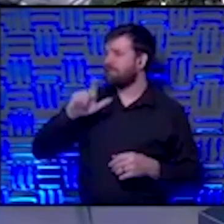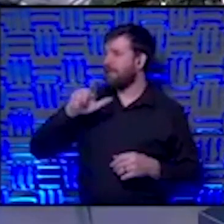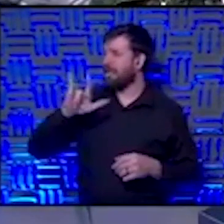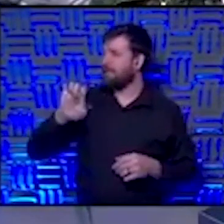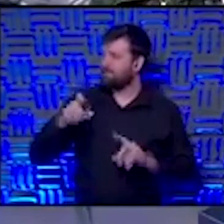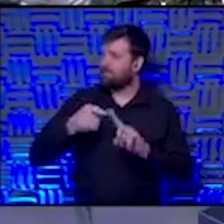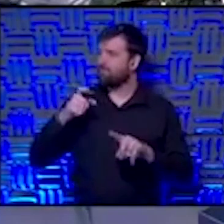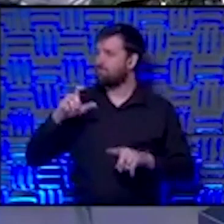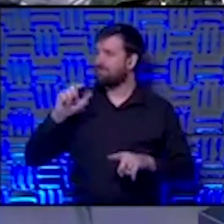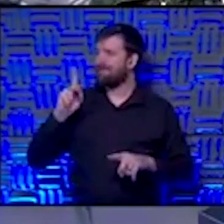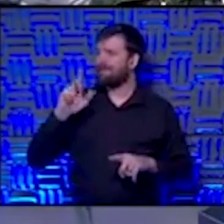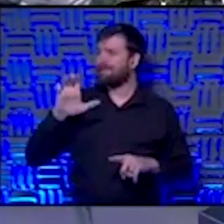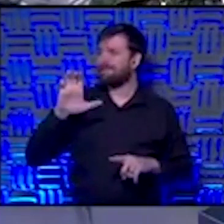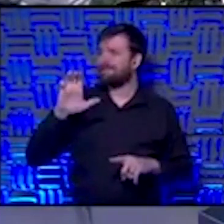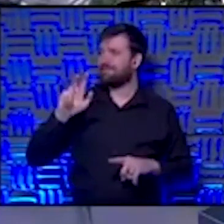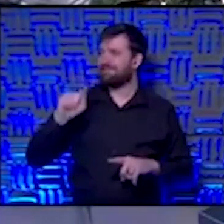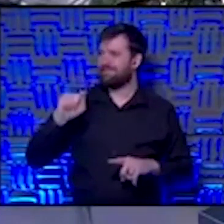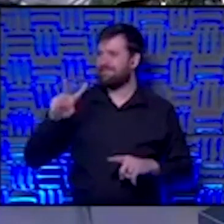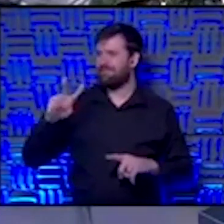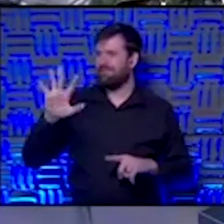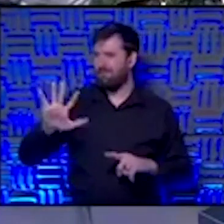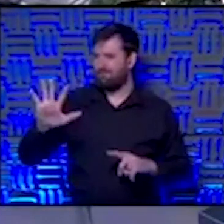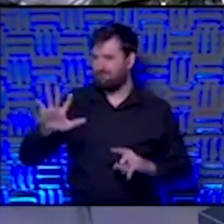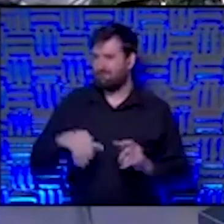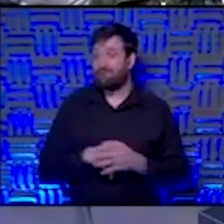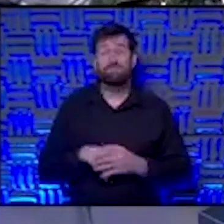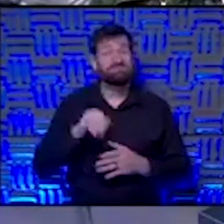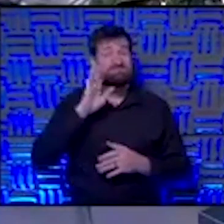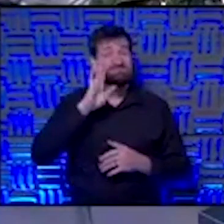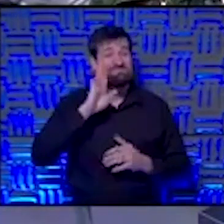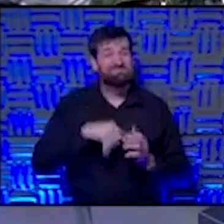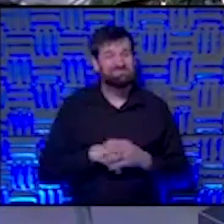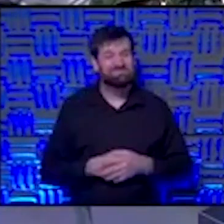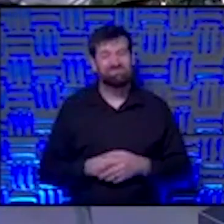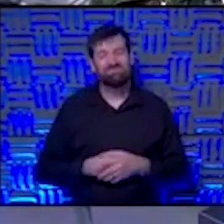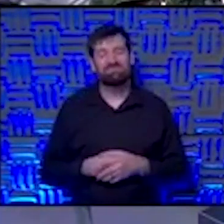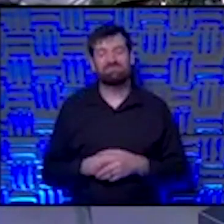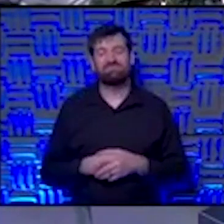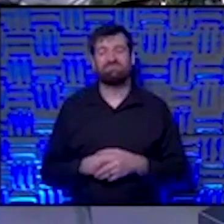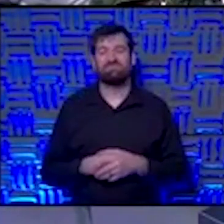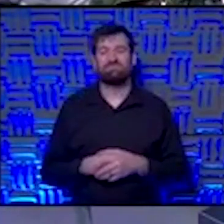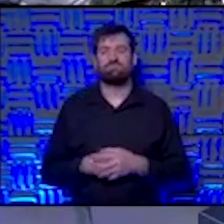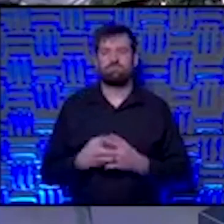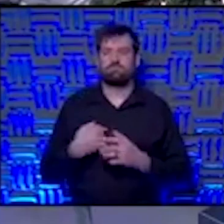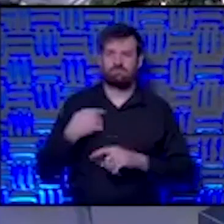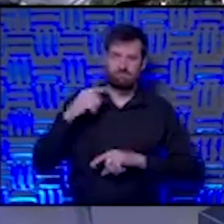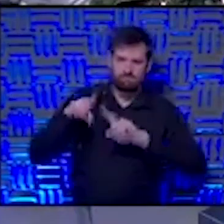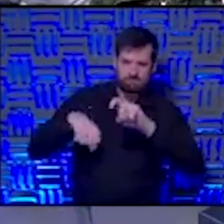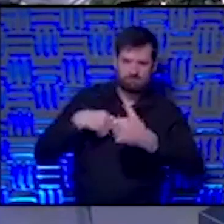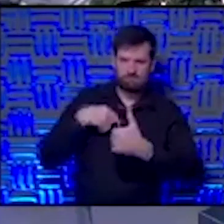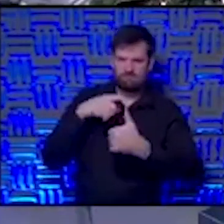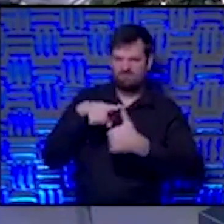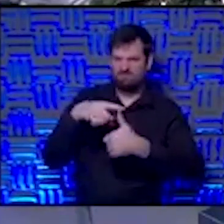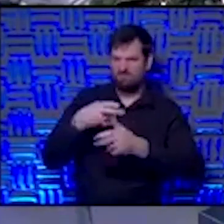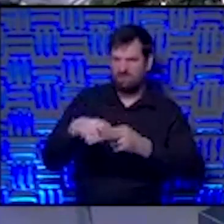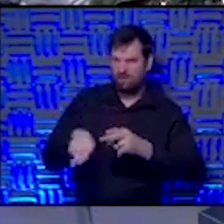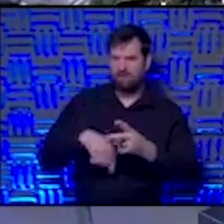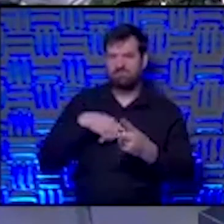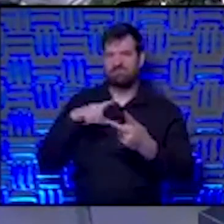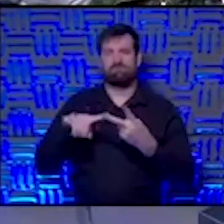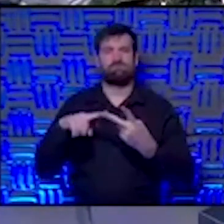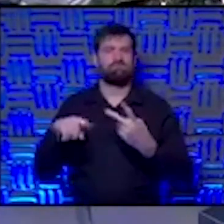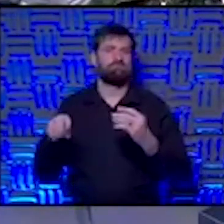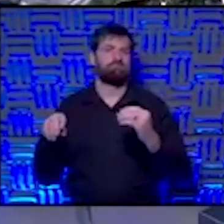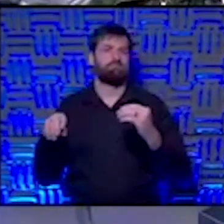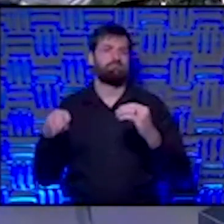with KCTV5. Hi, guys. Hey, Ellen. Hey. Hi. Yeah, so I have questions. One's going to be quick, and the other one's probably going to be a